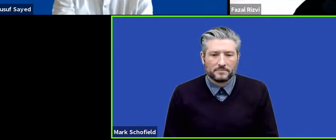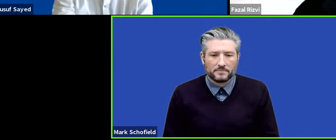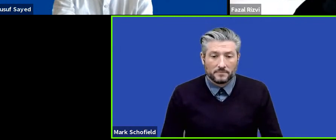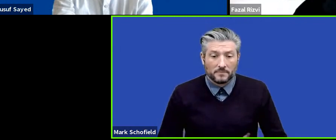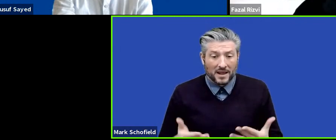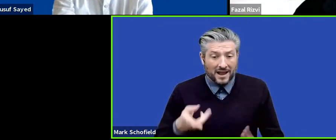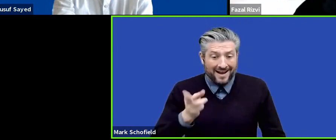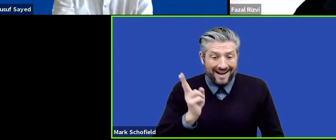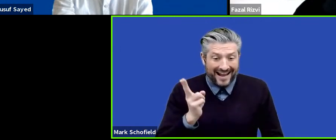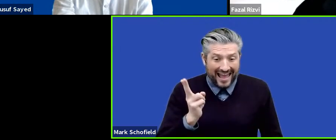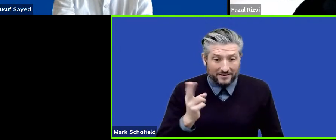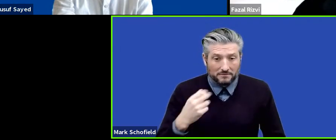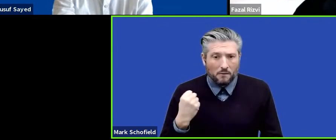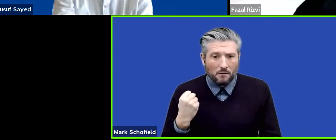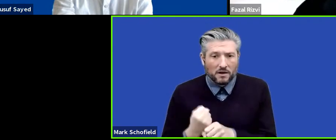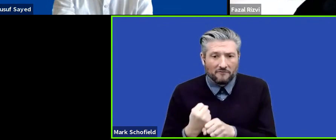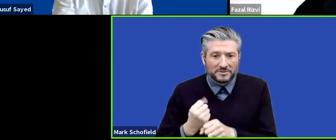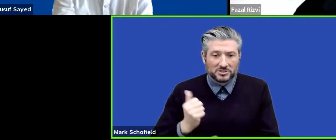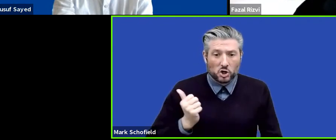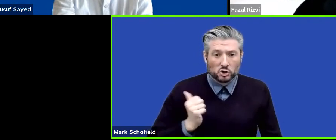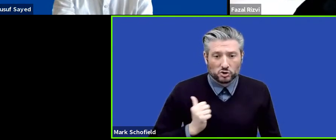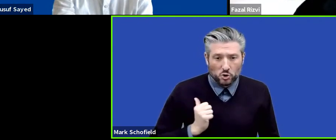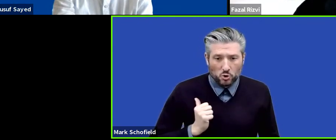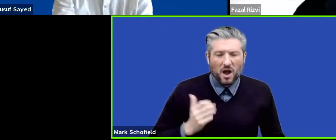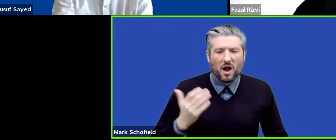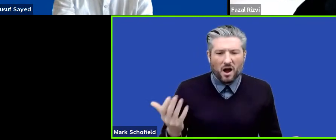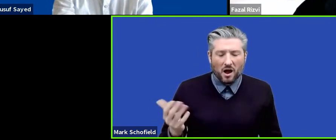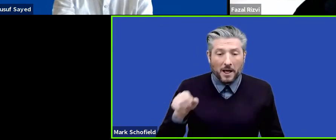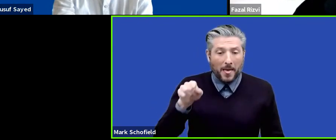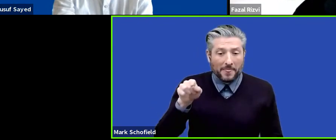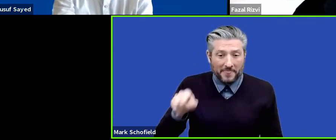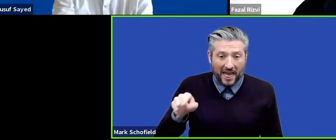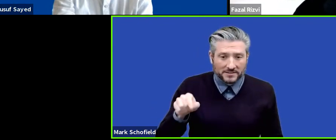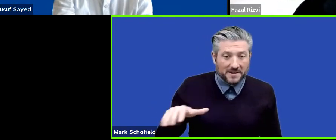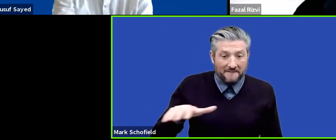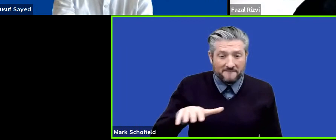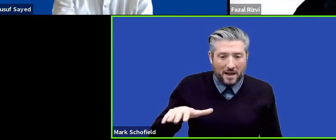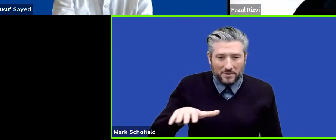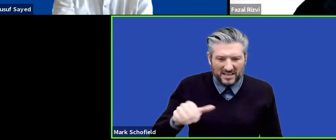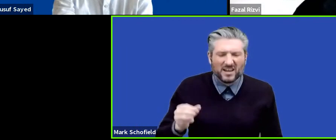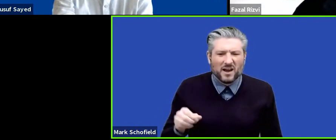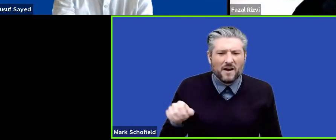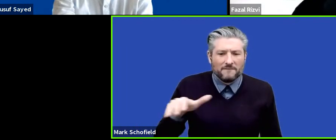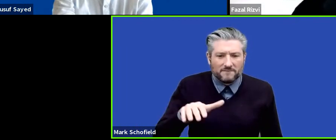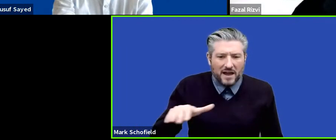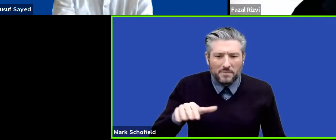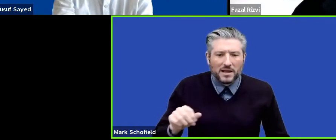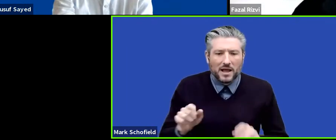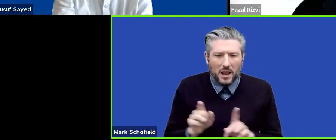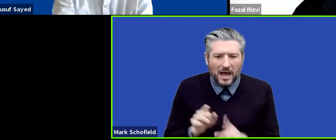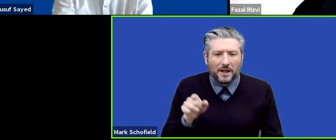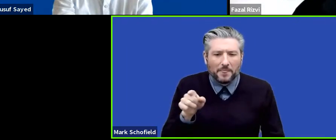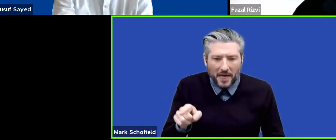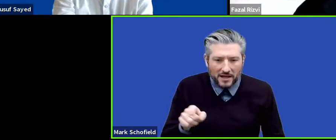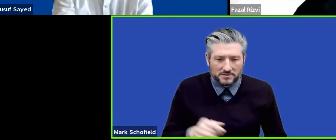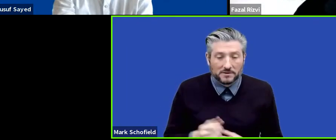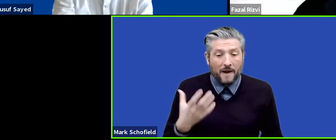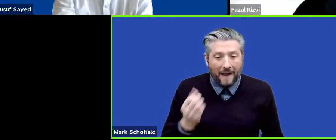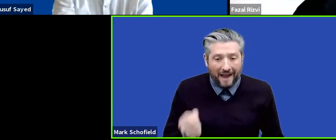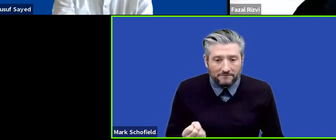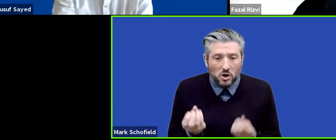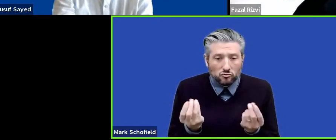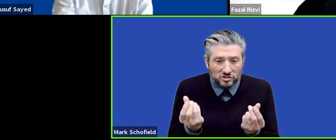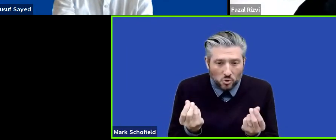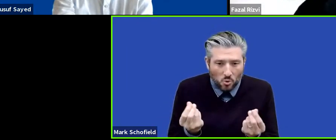particular kind of family, a particular kind of family that had certain resources, certain ways of